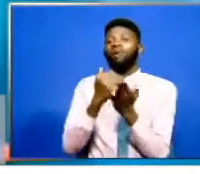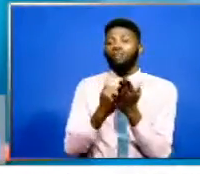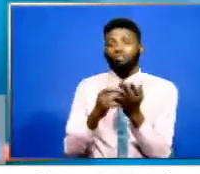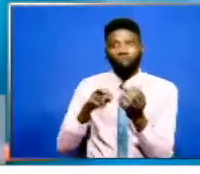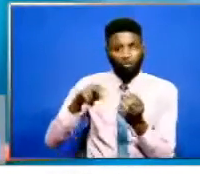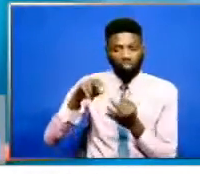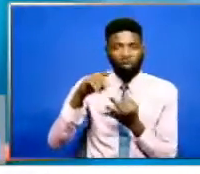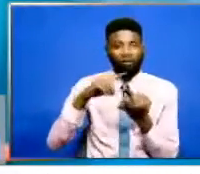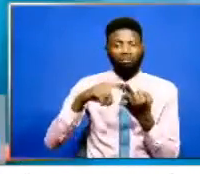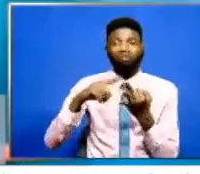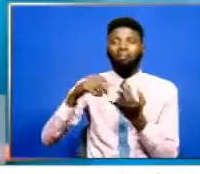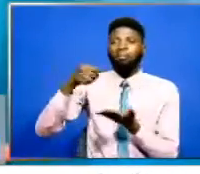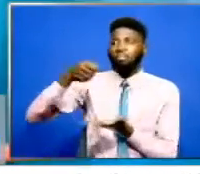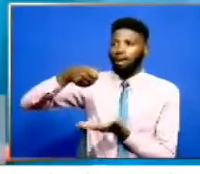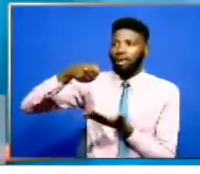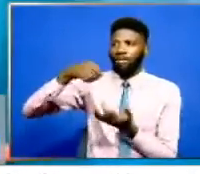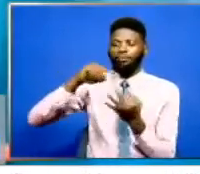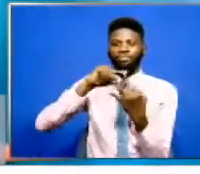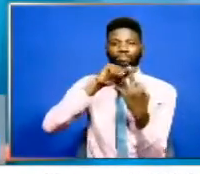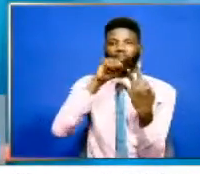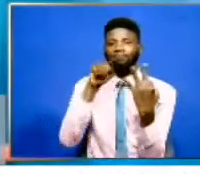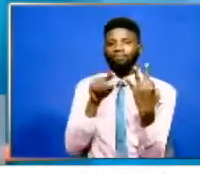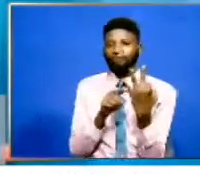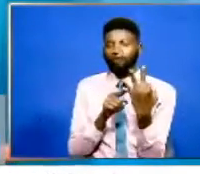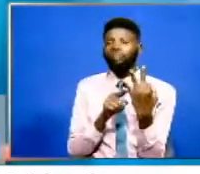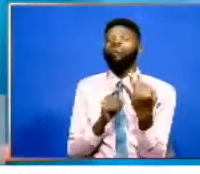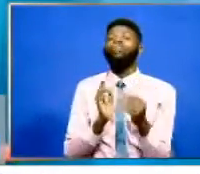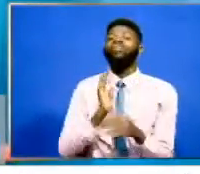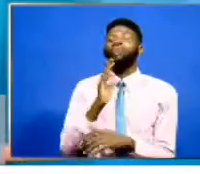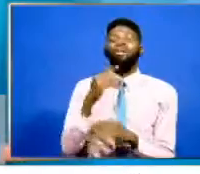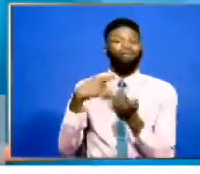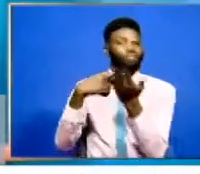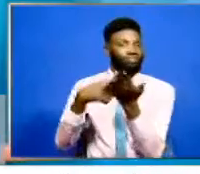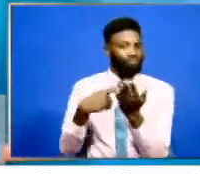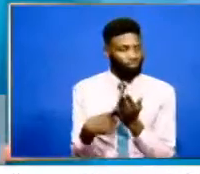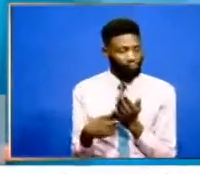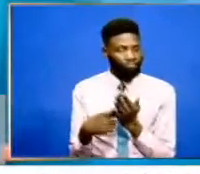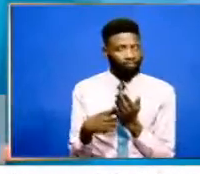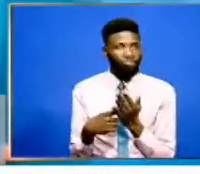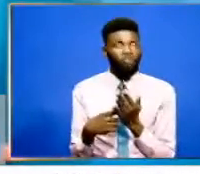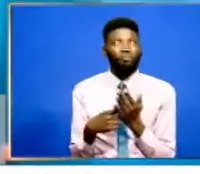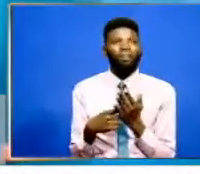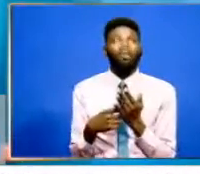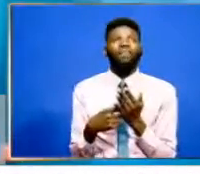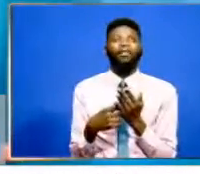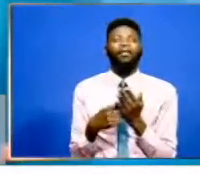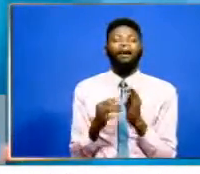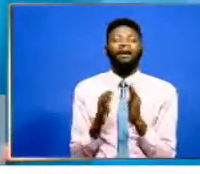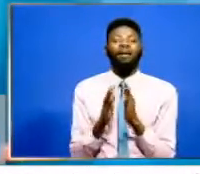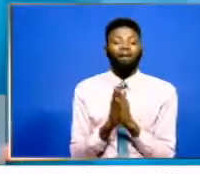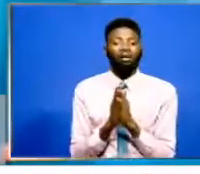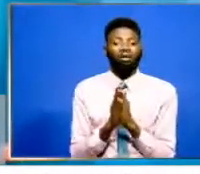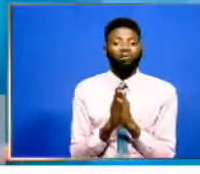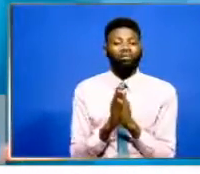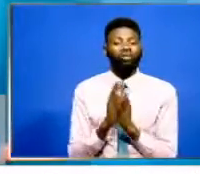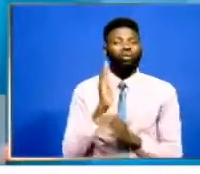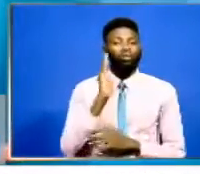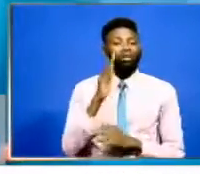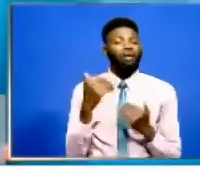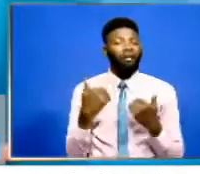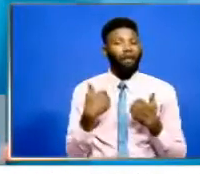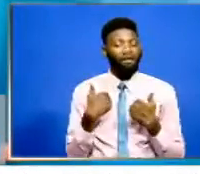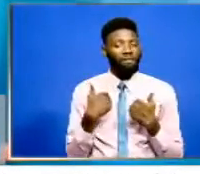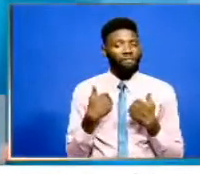really be examined during this online session. And there will be also a launch